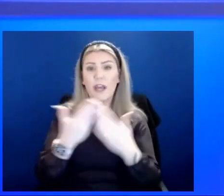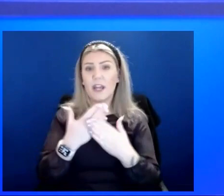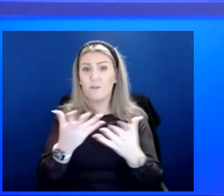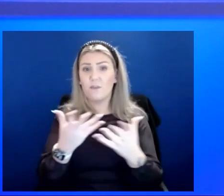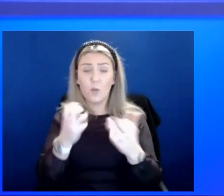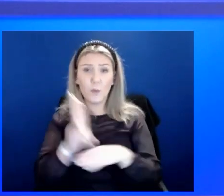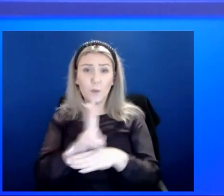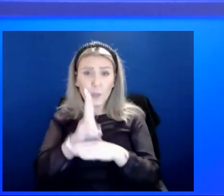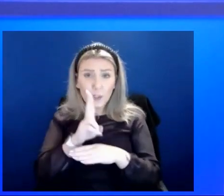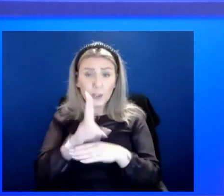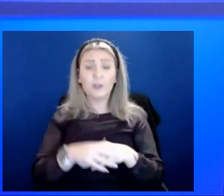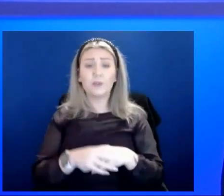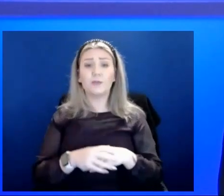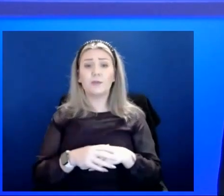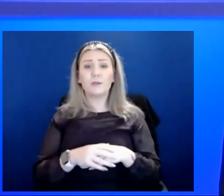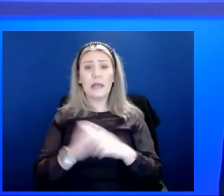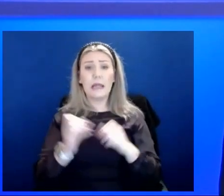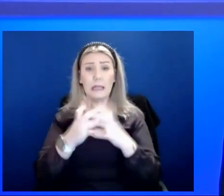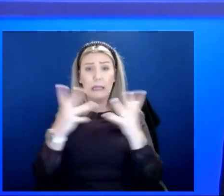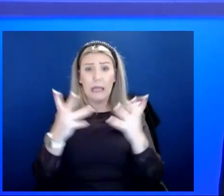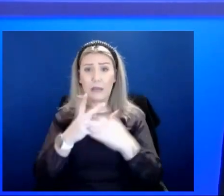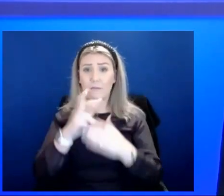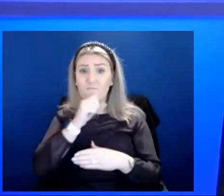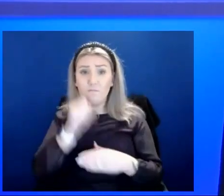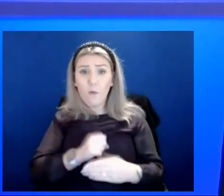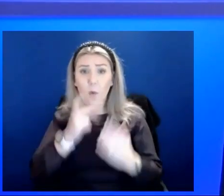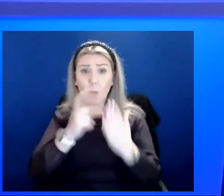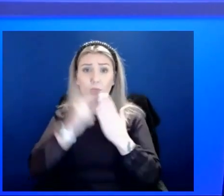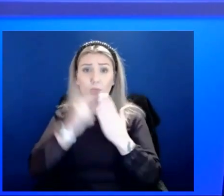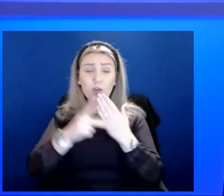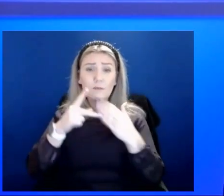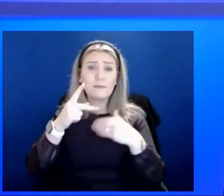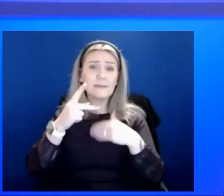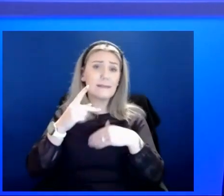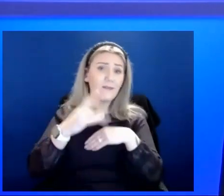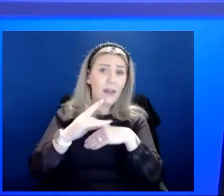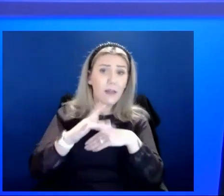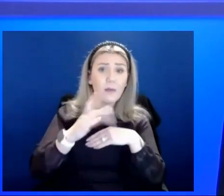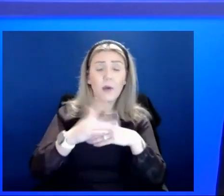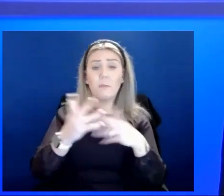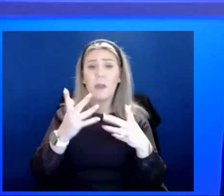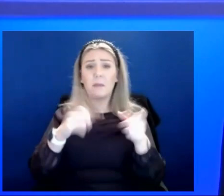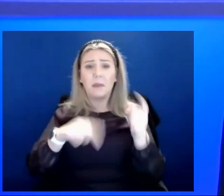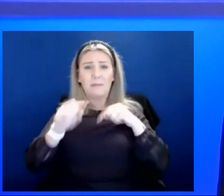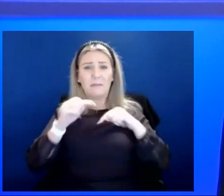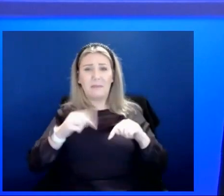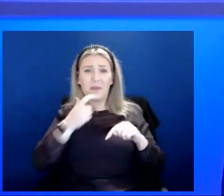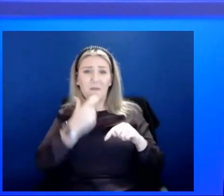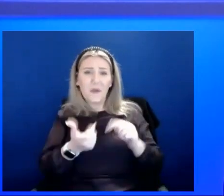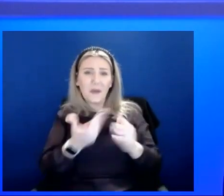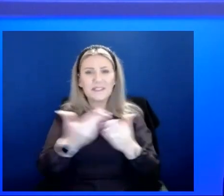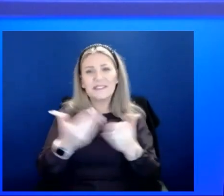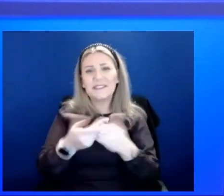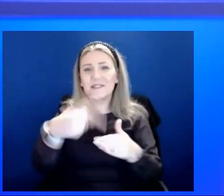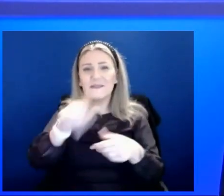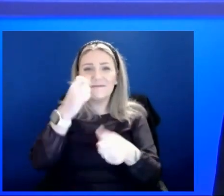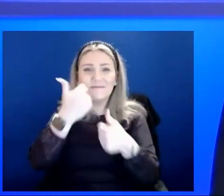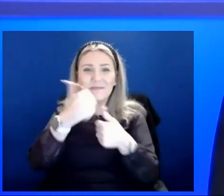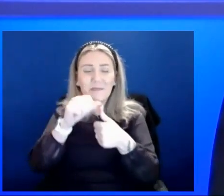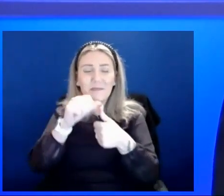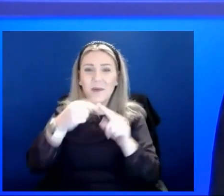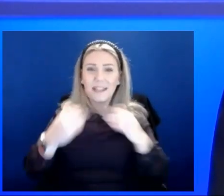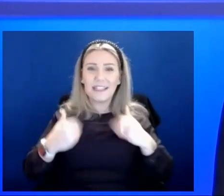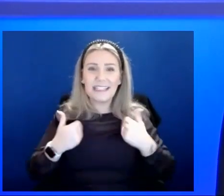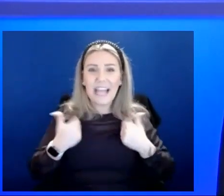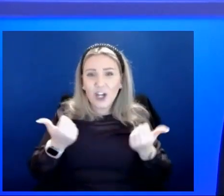older programs are available, so they might be able to kind of go back, turn back the clock, watch stuff that they remember when they were younger, and that